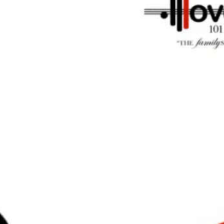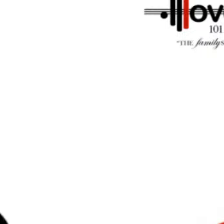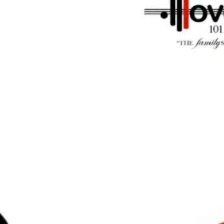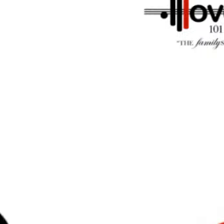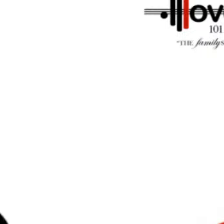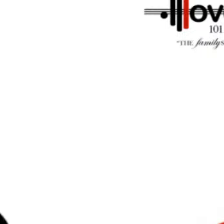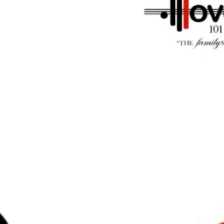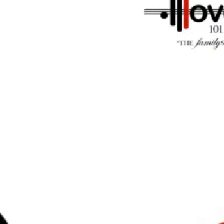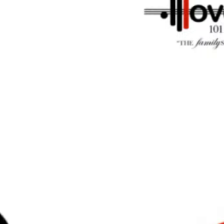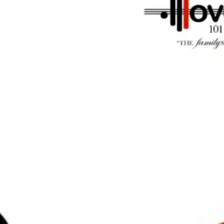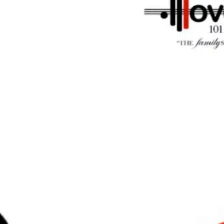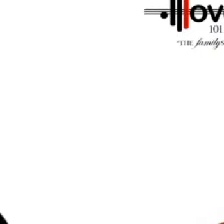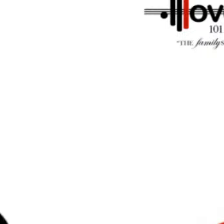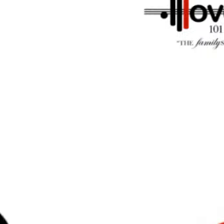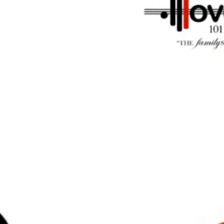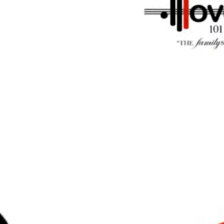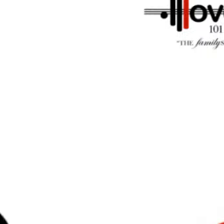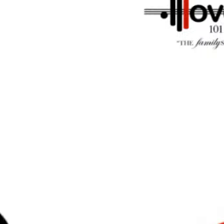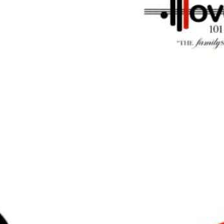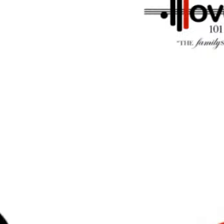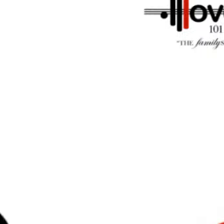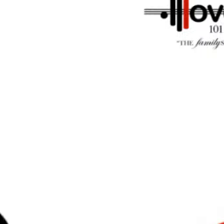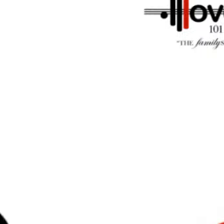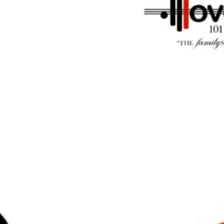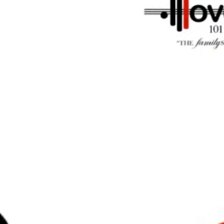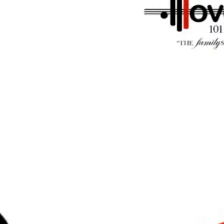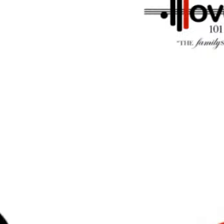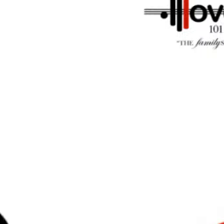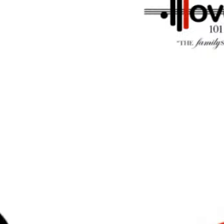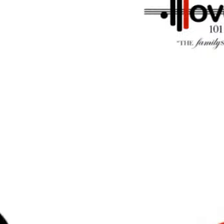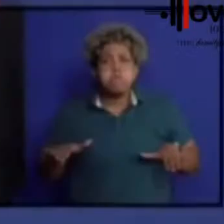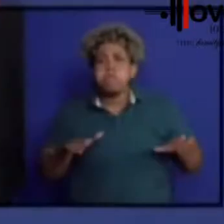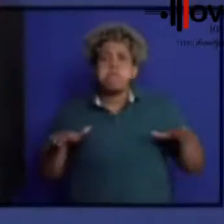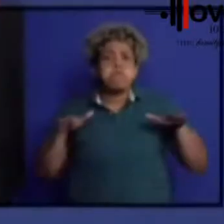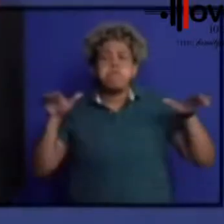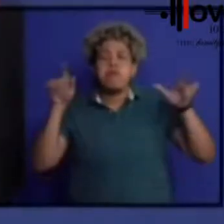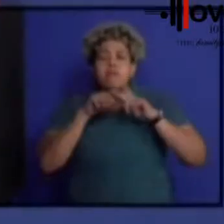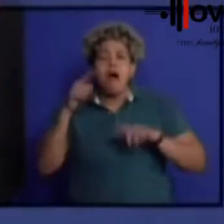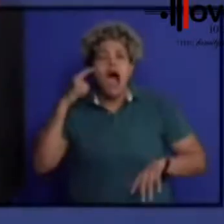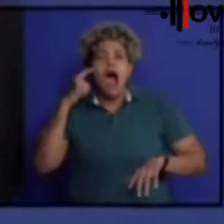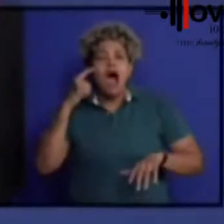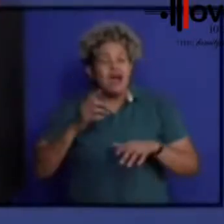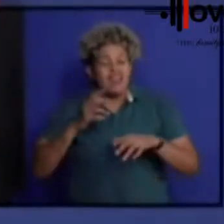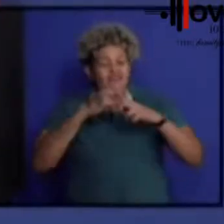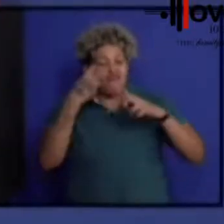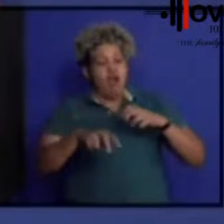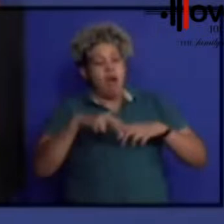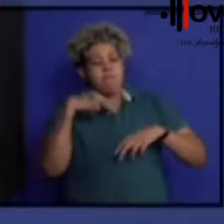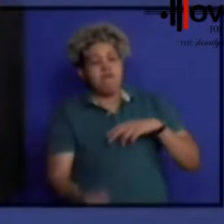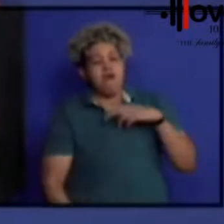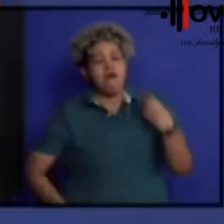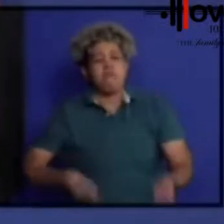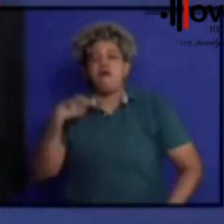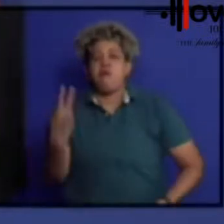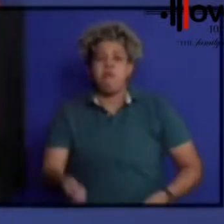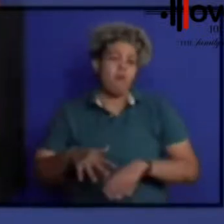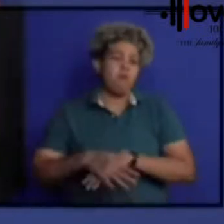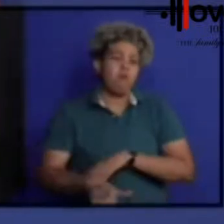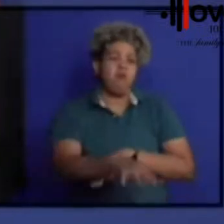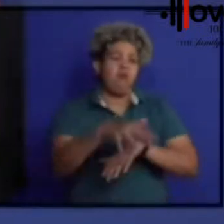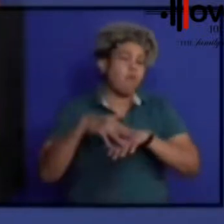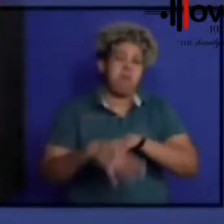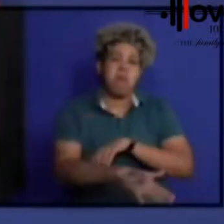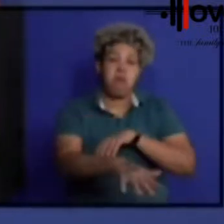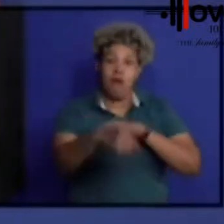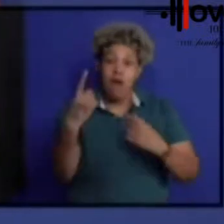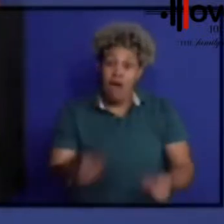also in effect for flood-prone and landslide-prone areas, areas at or